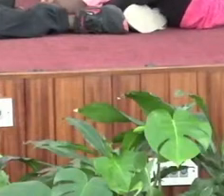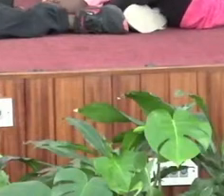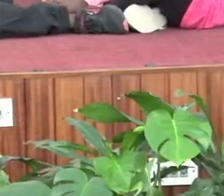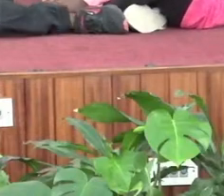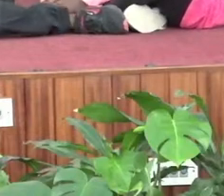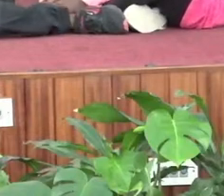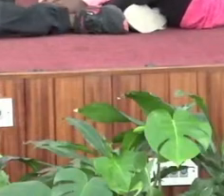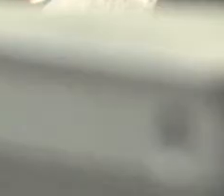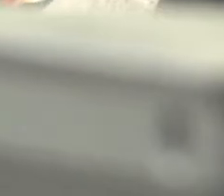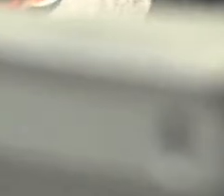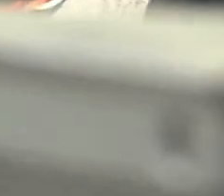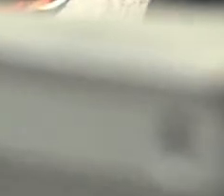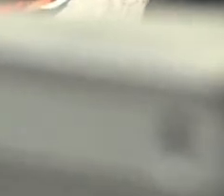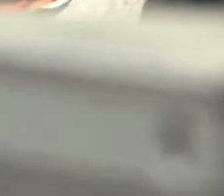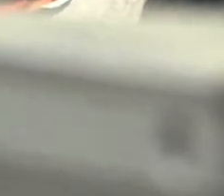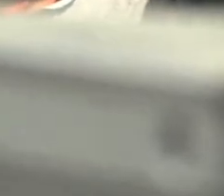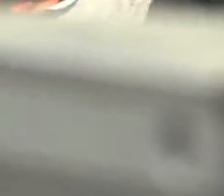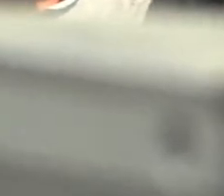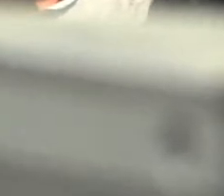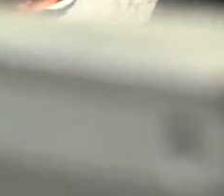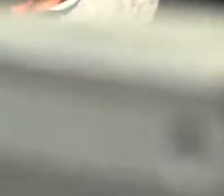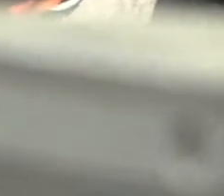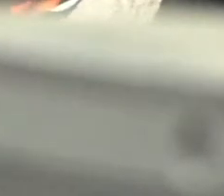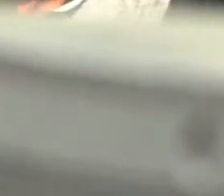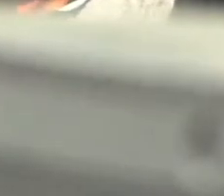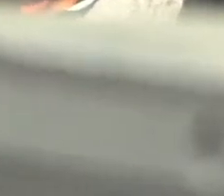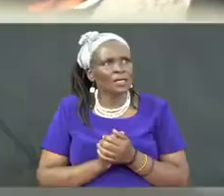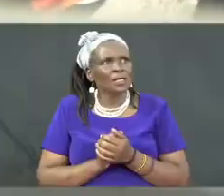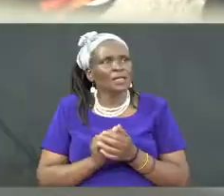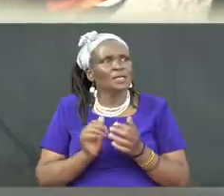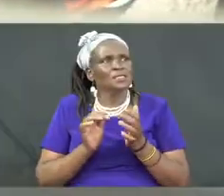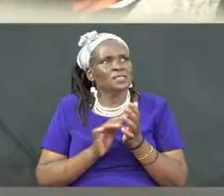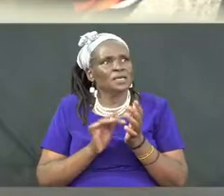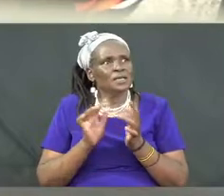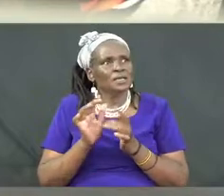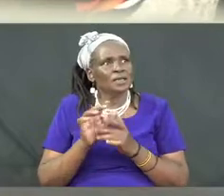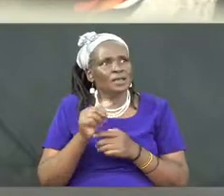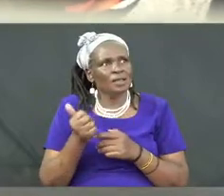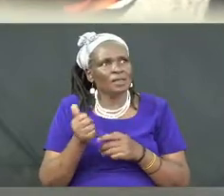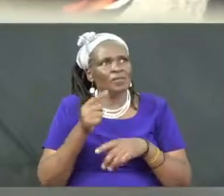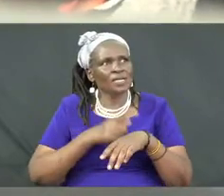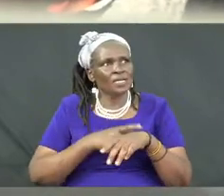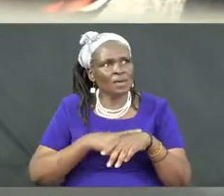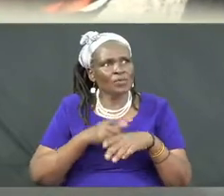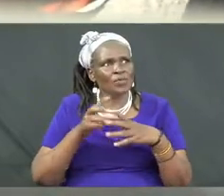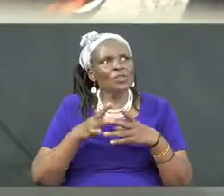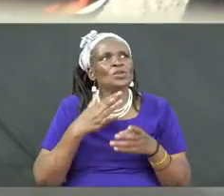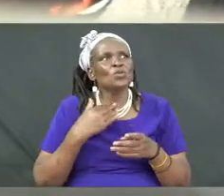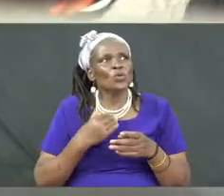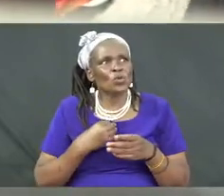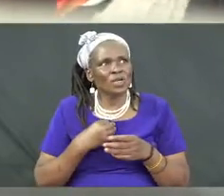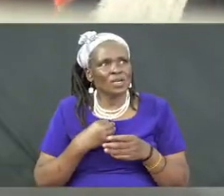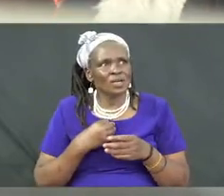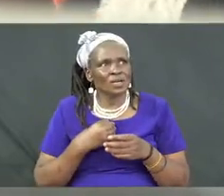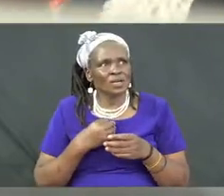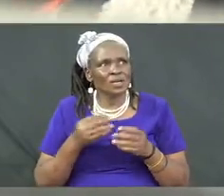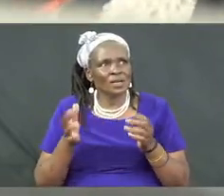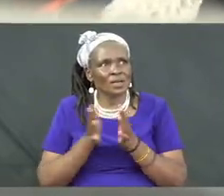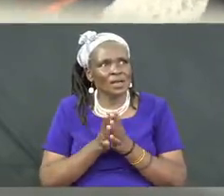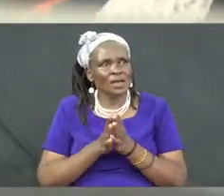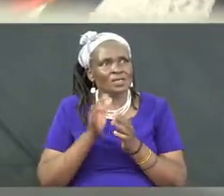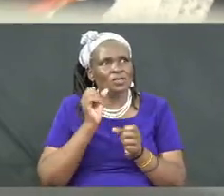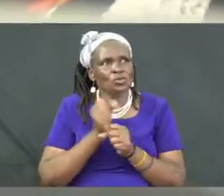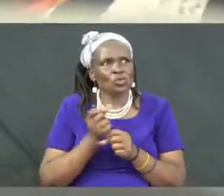Jesus remains. Reject false teachings, even if they were designer robes. And